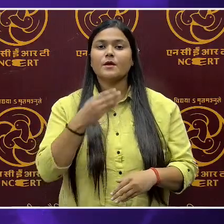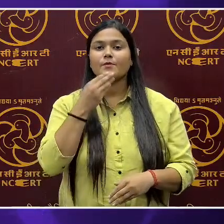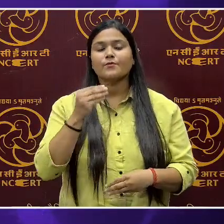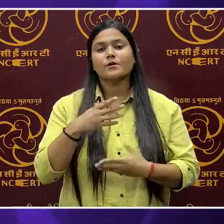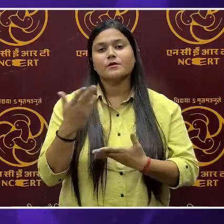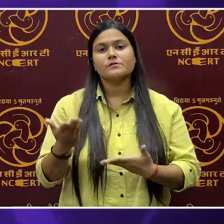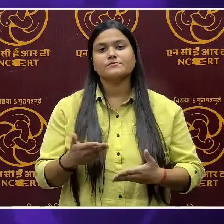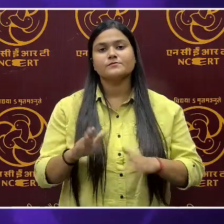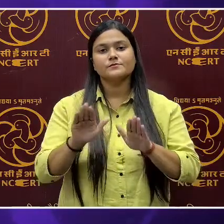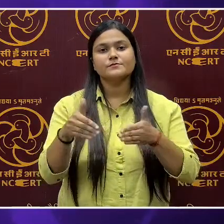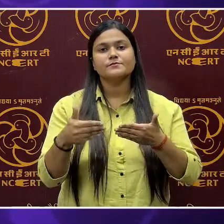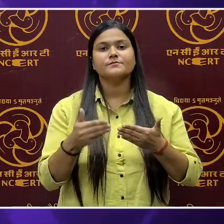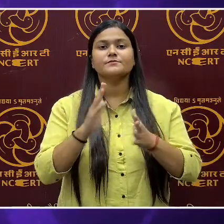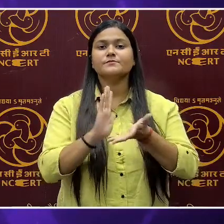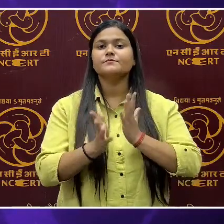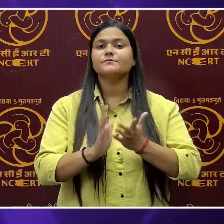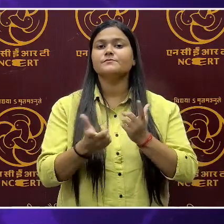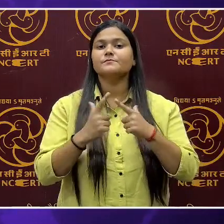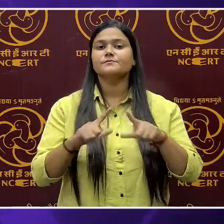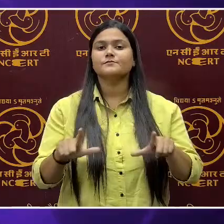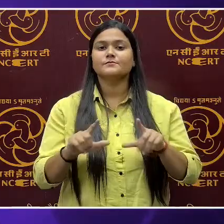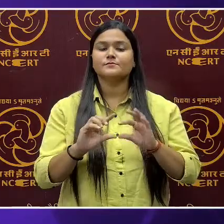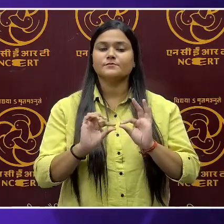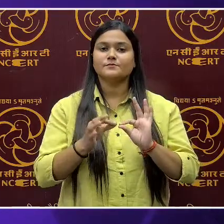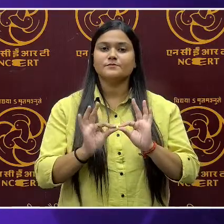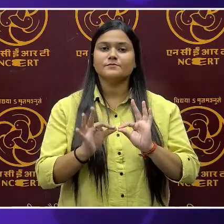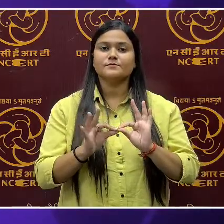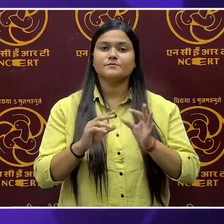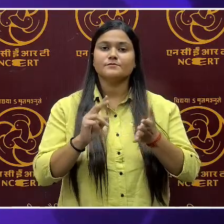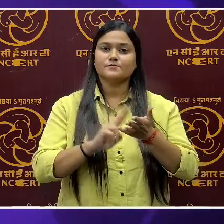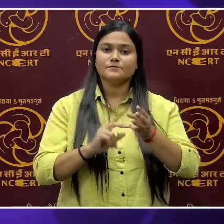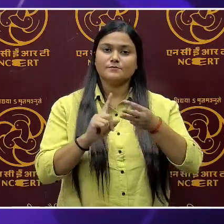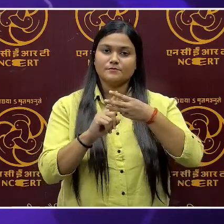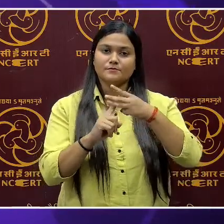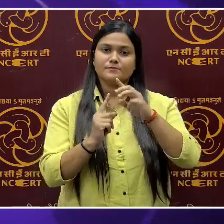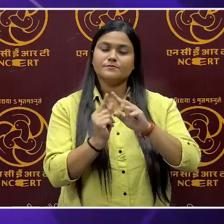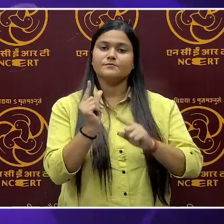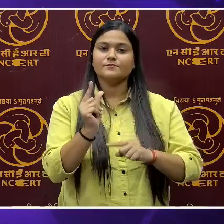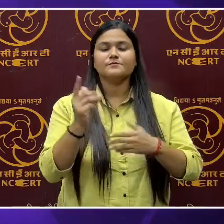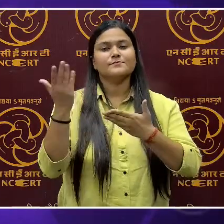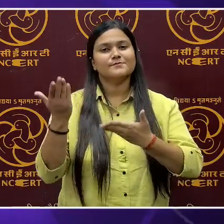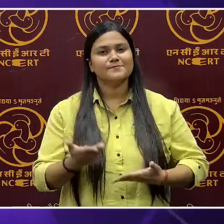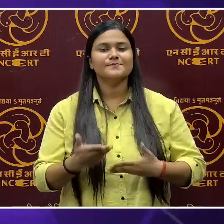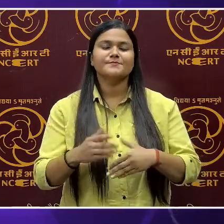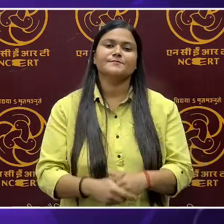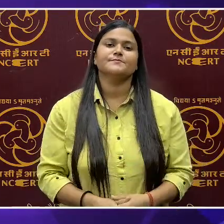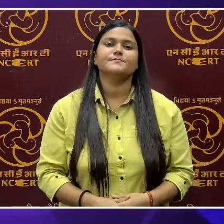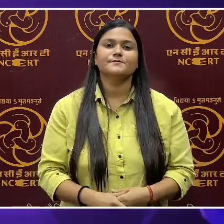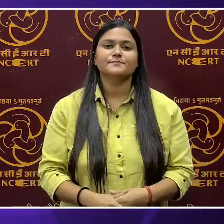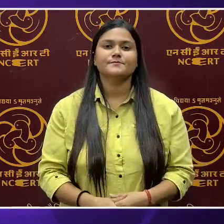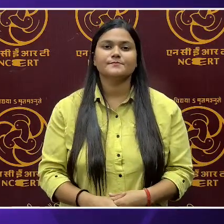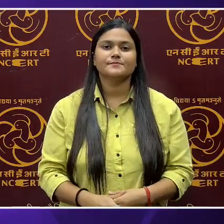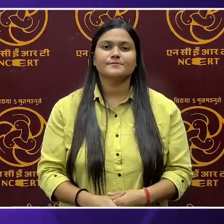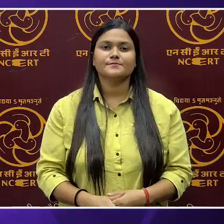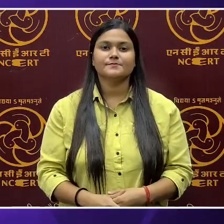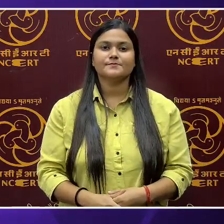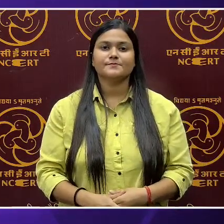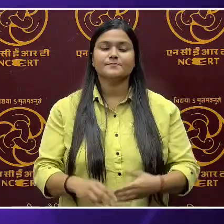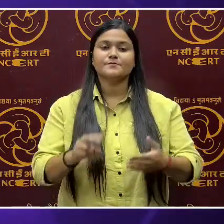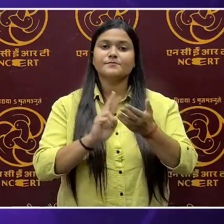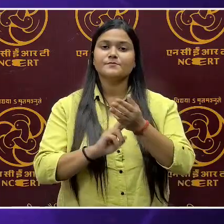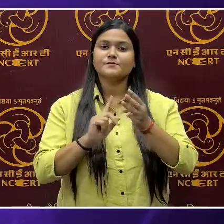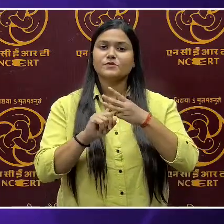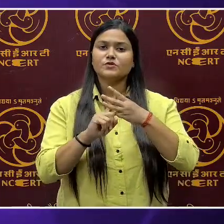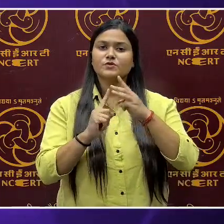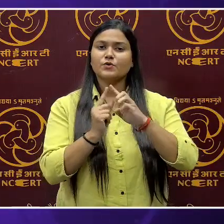you to our sign language expert. Here we have with us Neetu. Neetu, a very warm welcome. Neetu will be